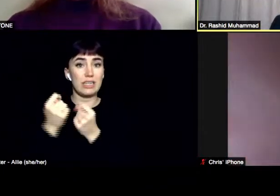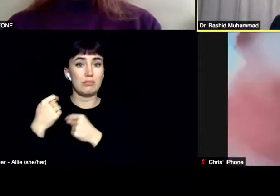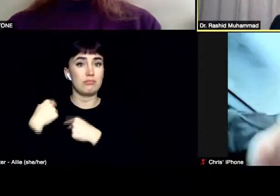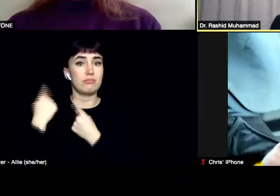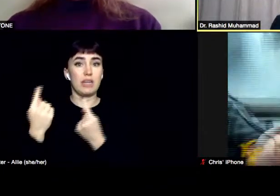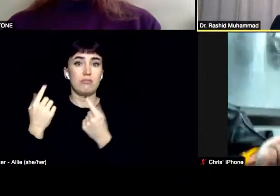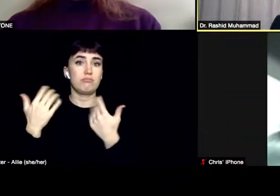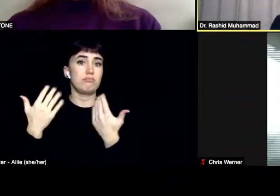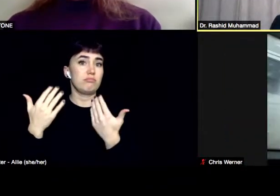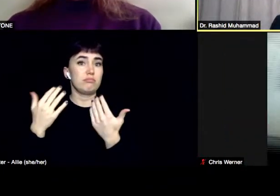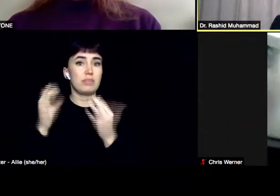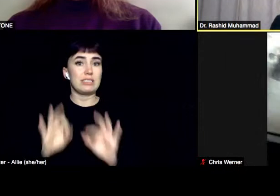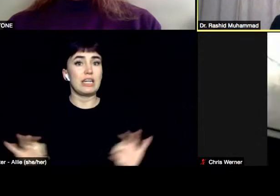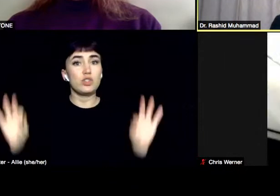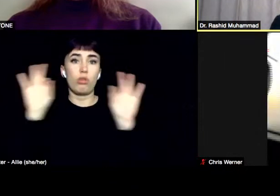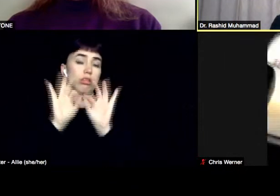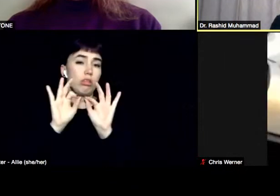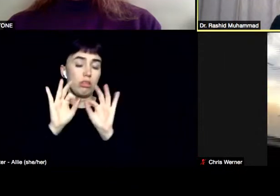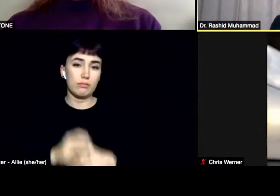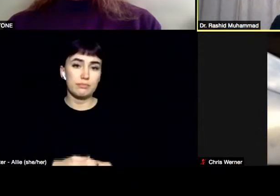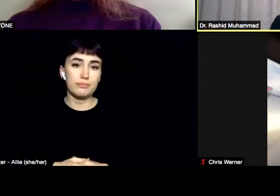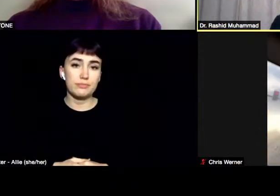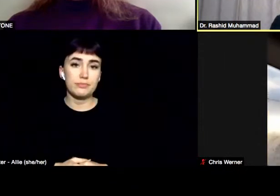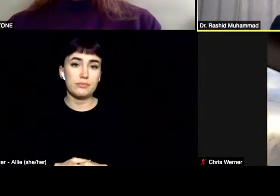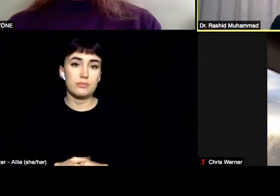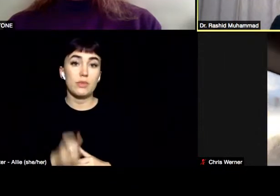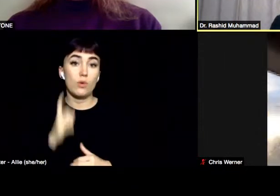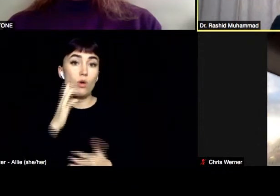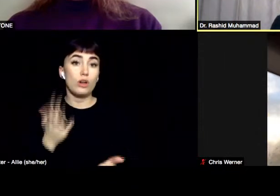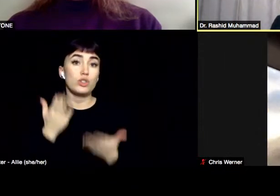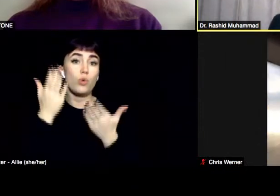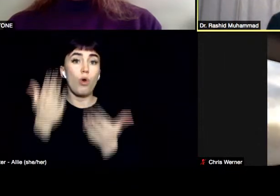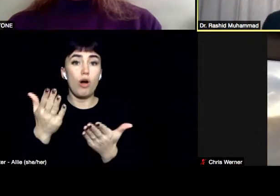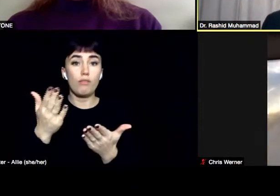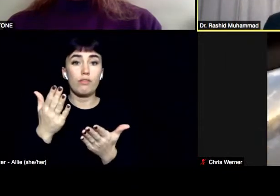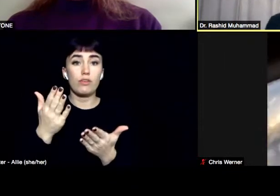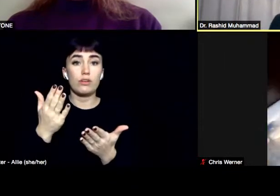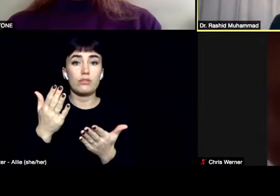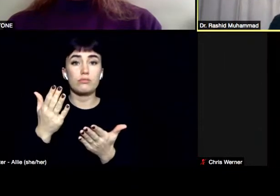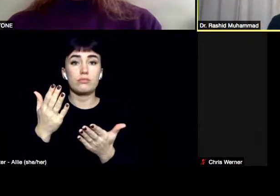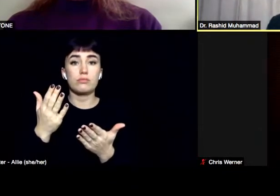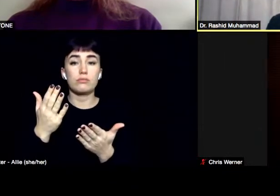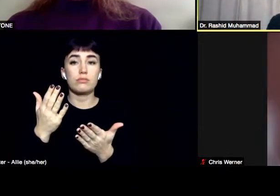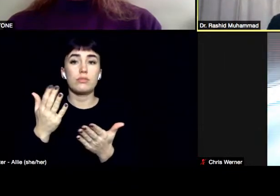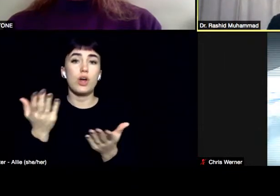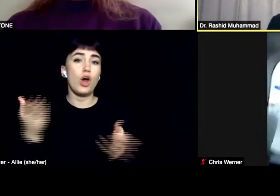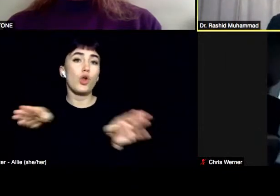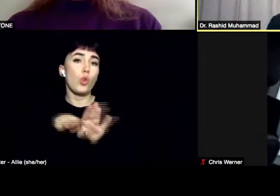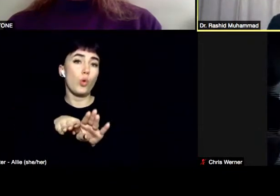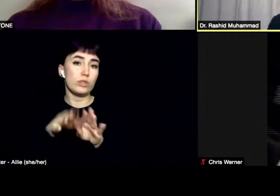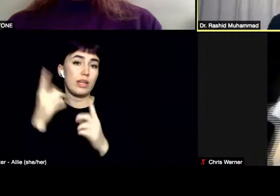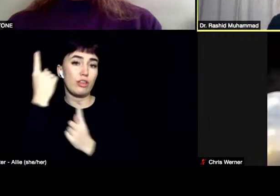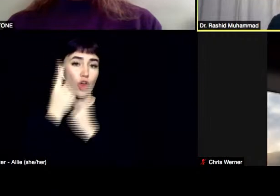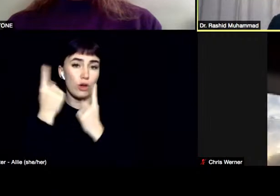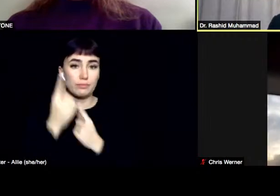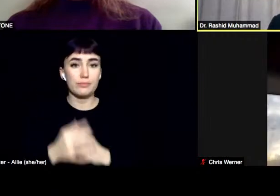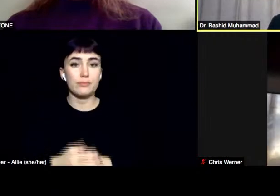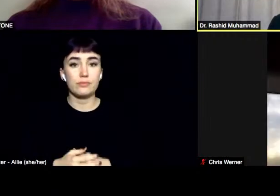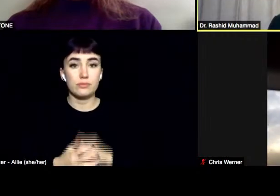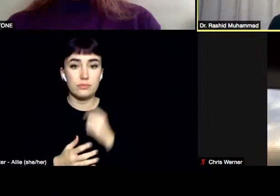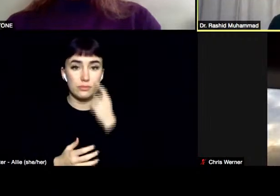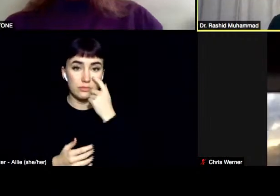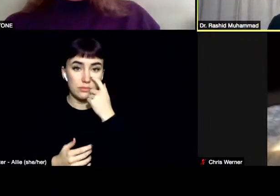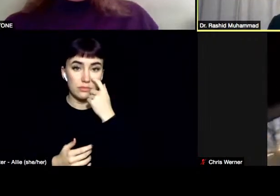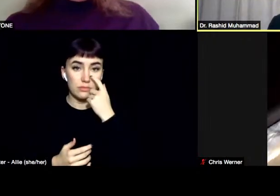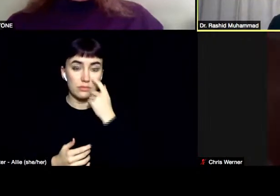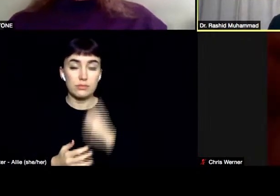essential. But I would like to offer for all of us just a closing thought. We have an